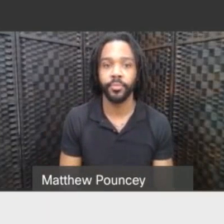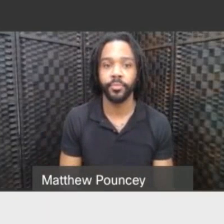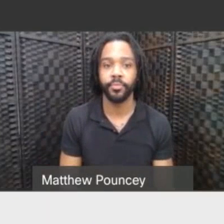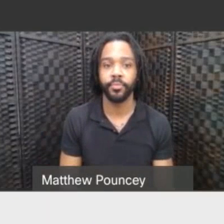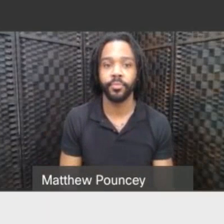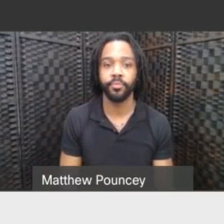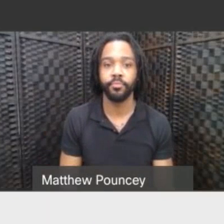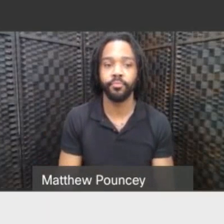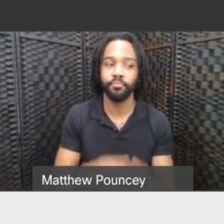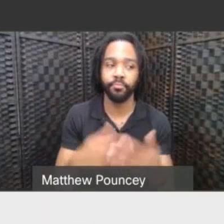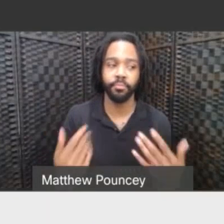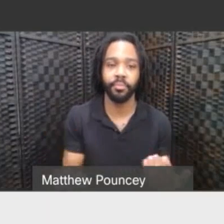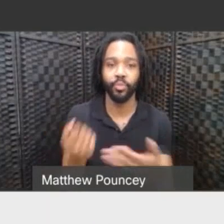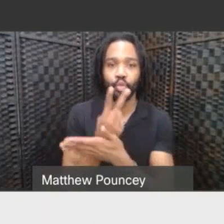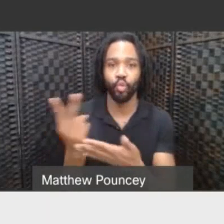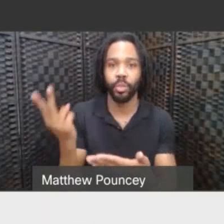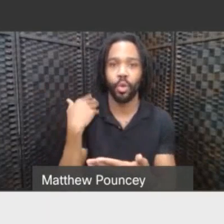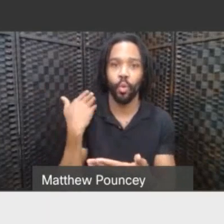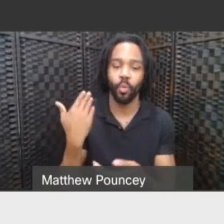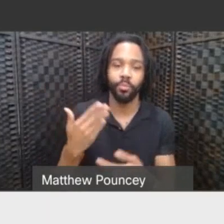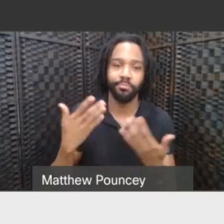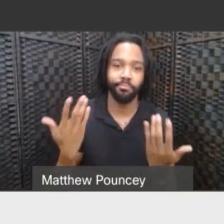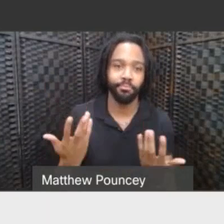which are 2 weeks old at this point, but